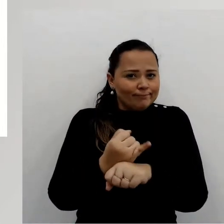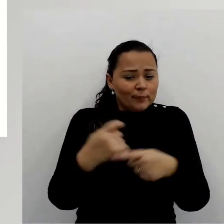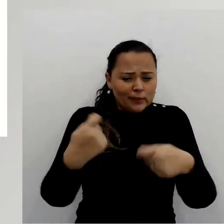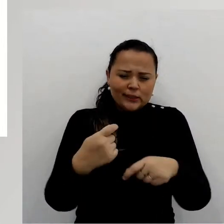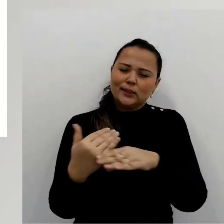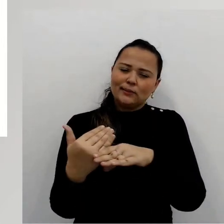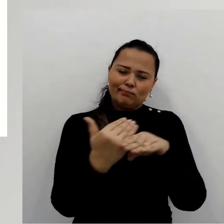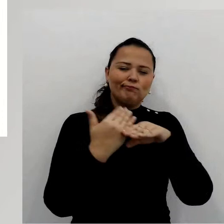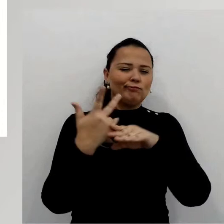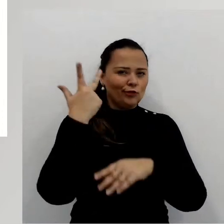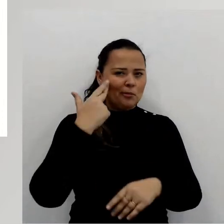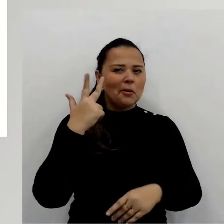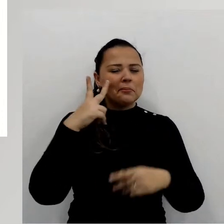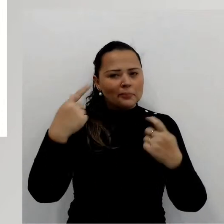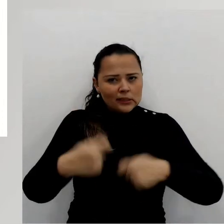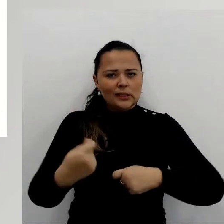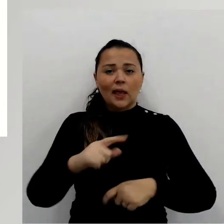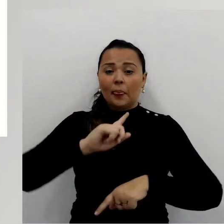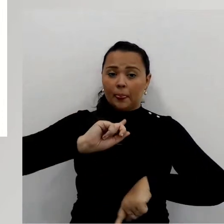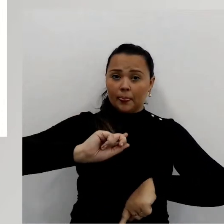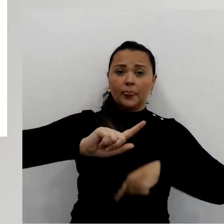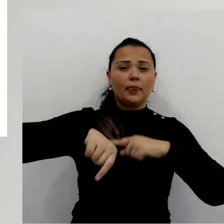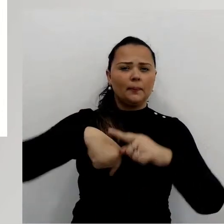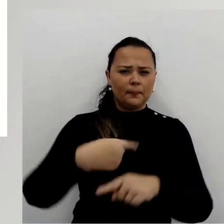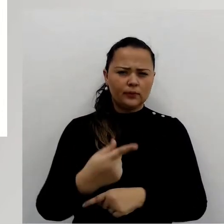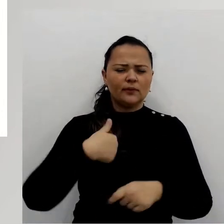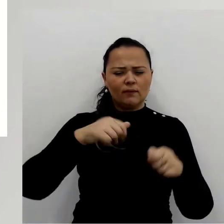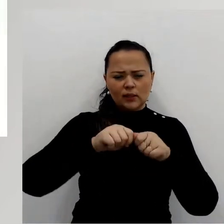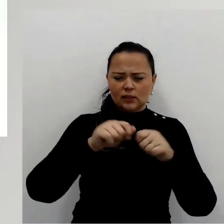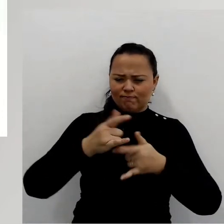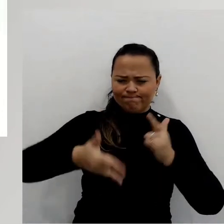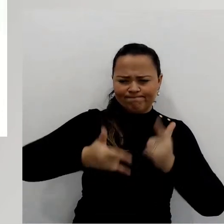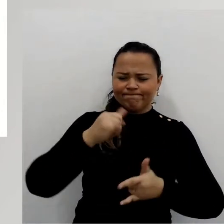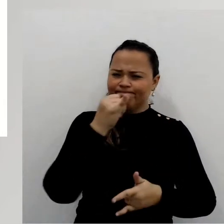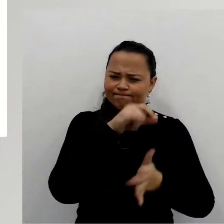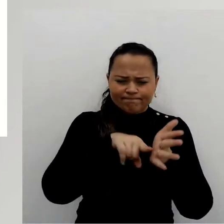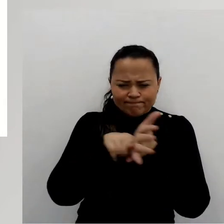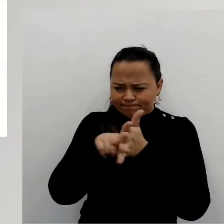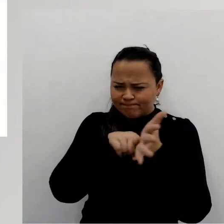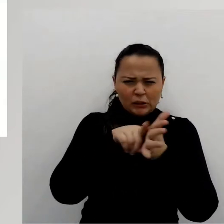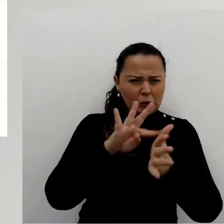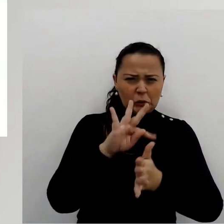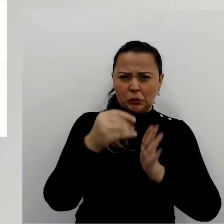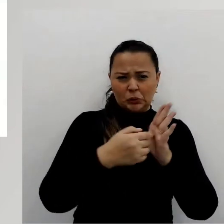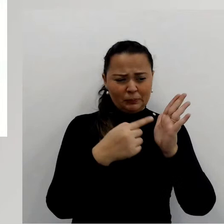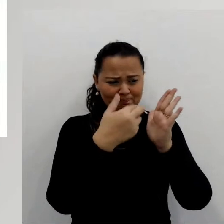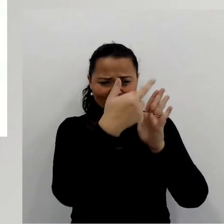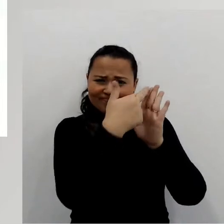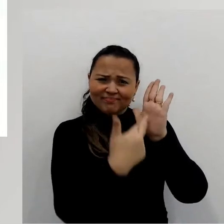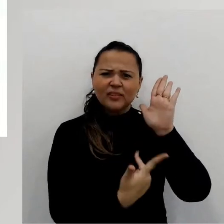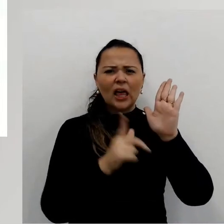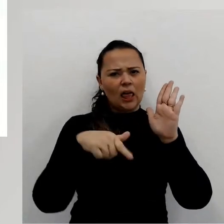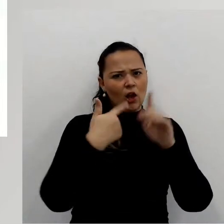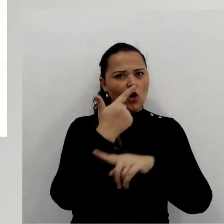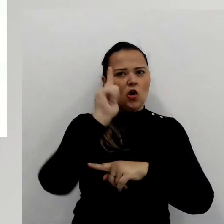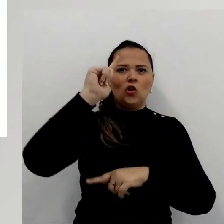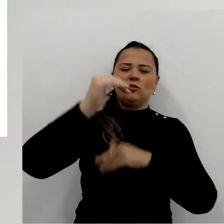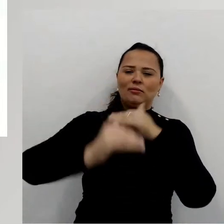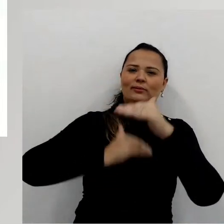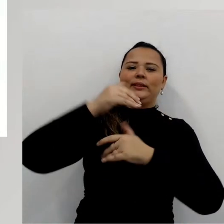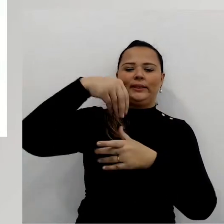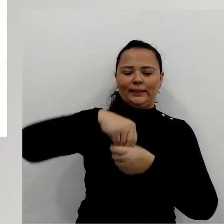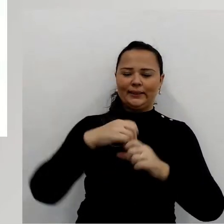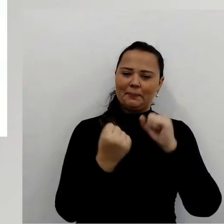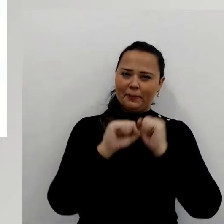preparing, et cetera. So basically, that's what the high level of your internal processes will look like. This looks